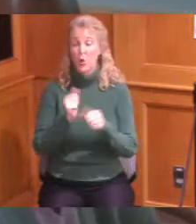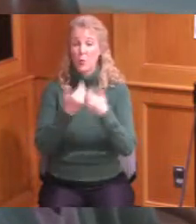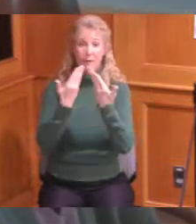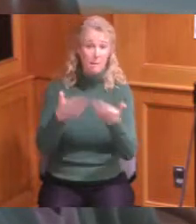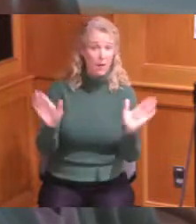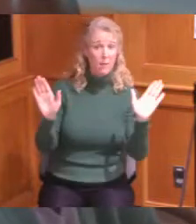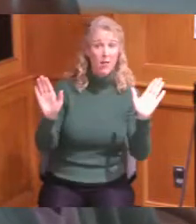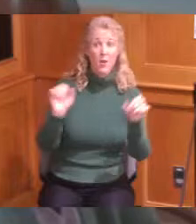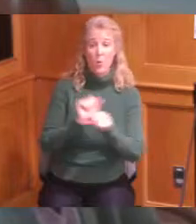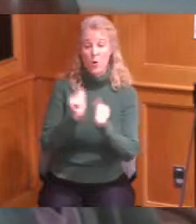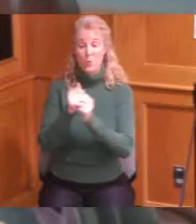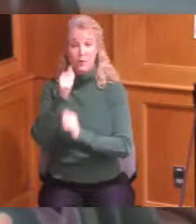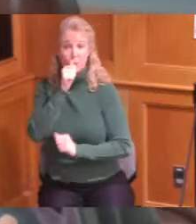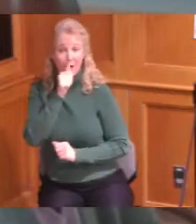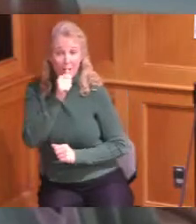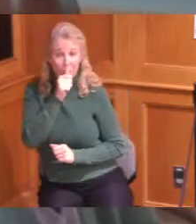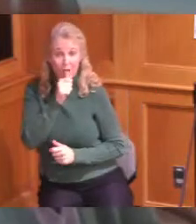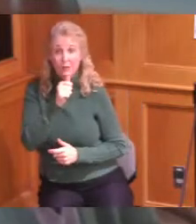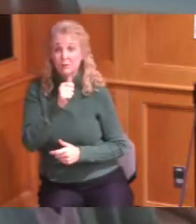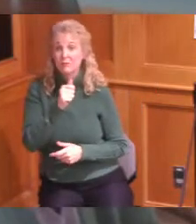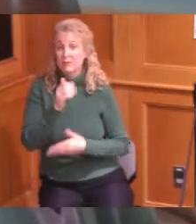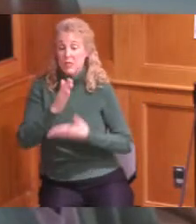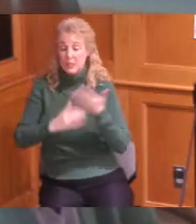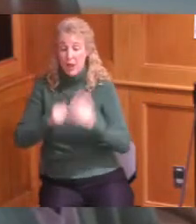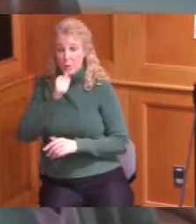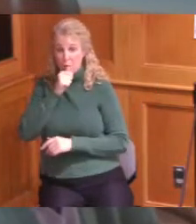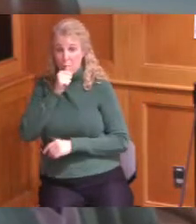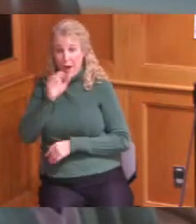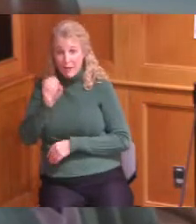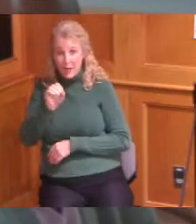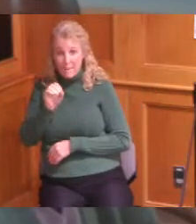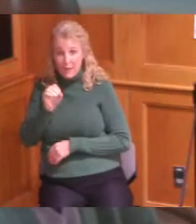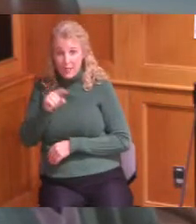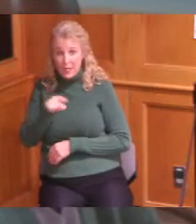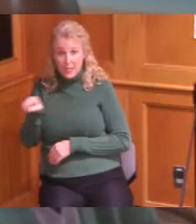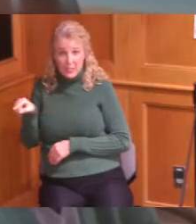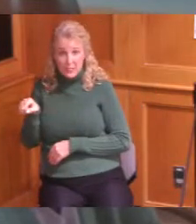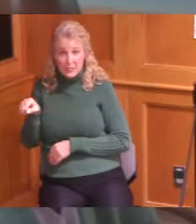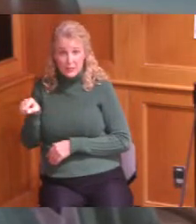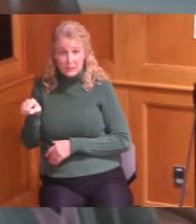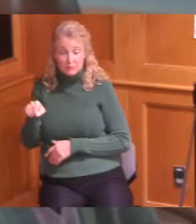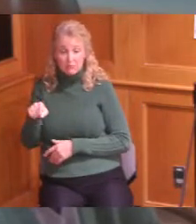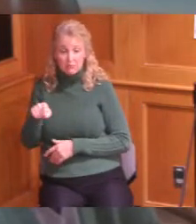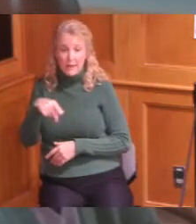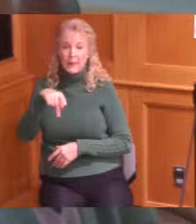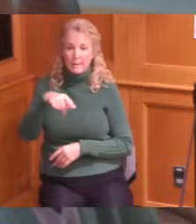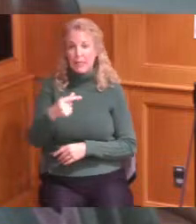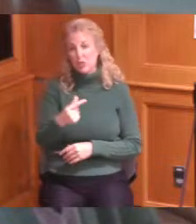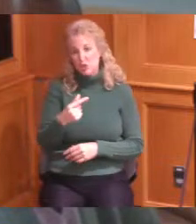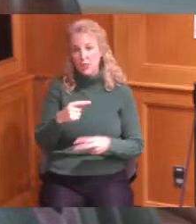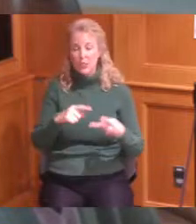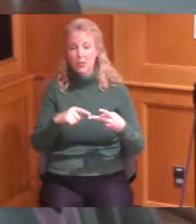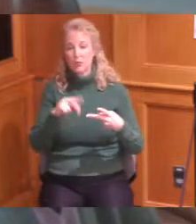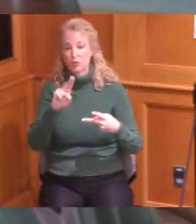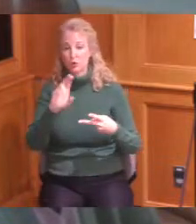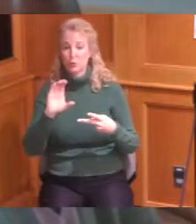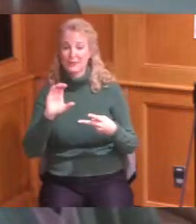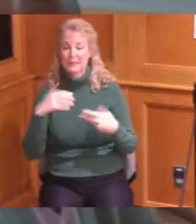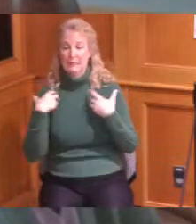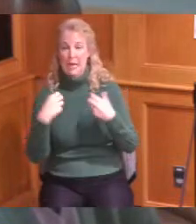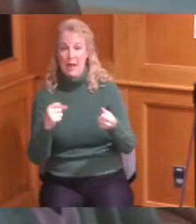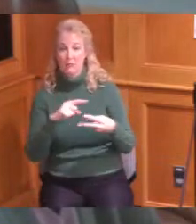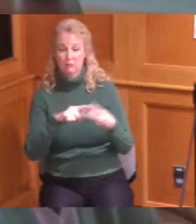work. There are companies here in the private sector, Fifth Third, Procter & Gamble, UC Health, that have